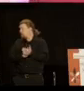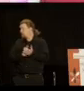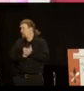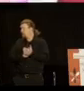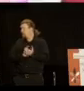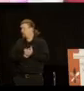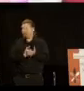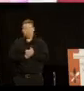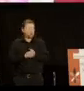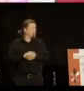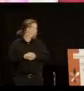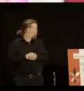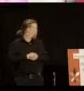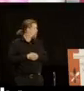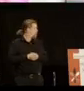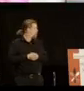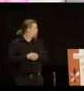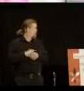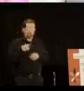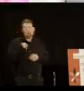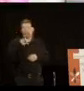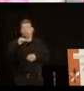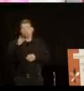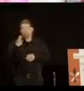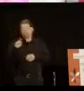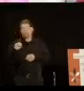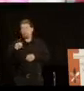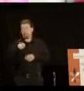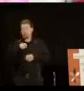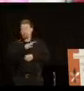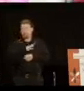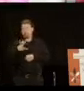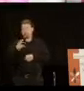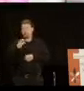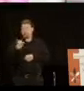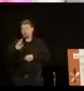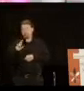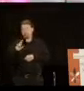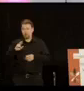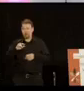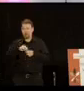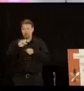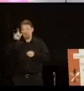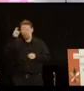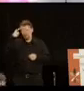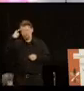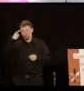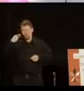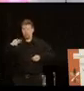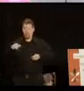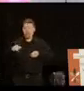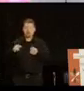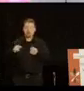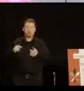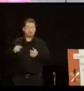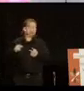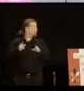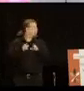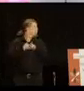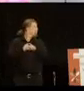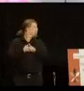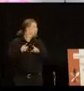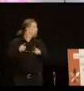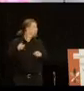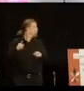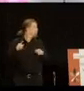Okay, so as I said, I'm Jim DeBoger, and I'm the board chair from Tallahassee. Lori Fahey, our CEO, is also on the